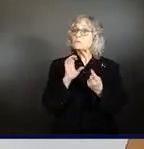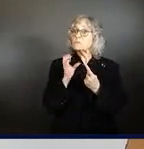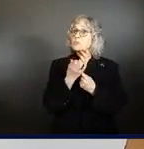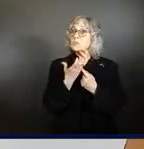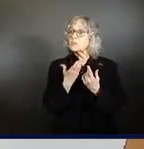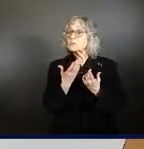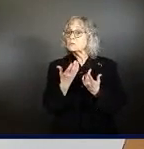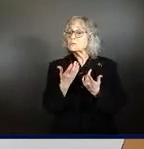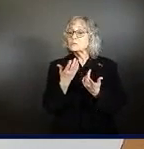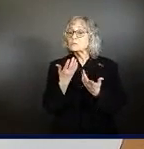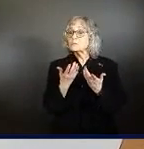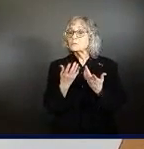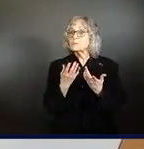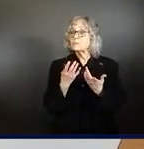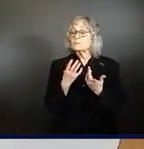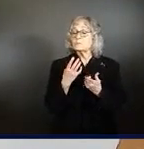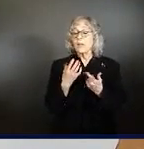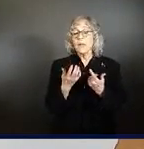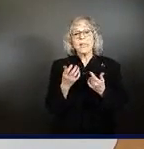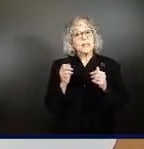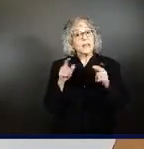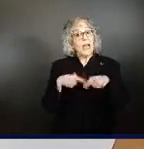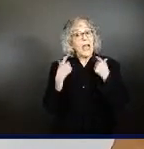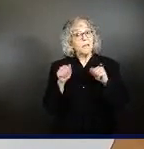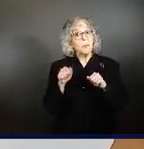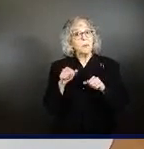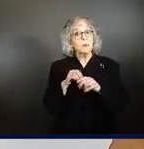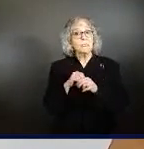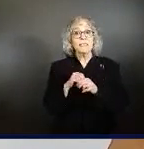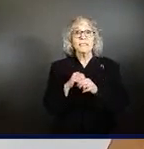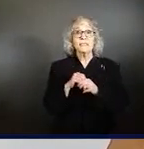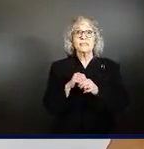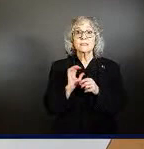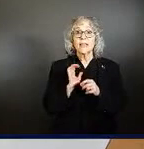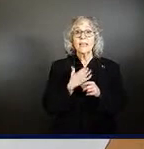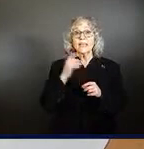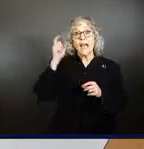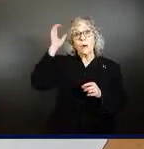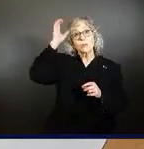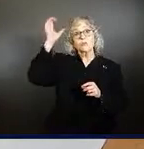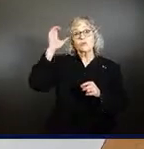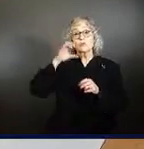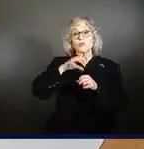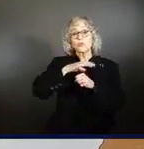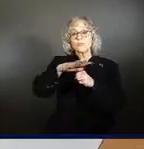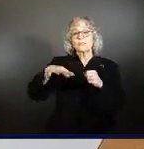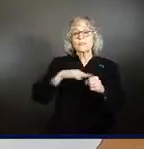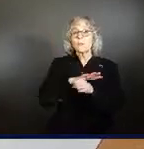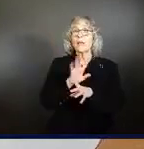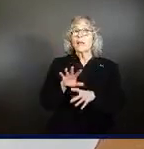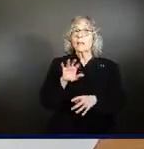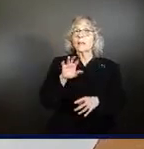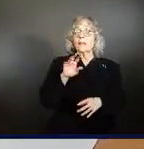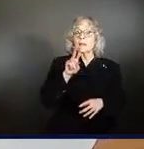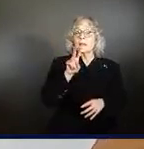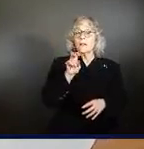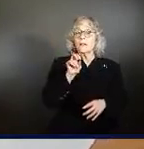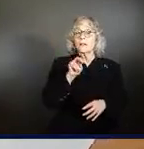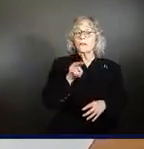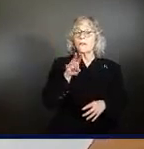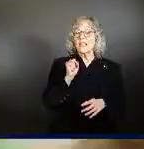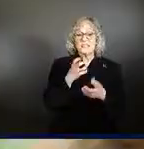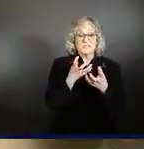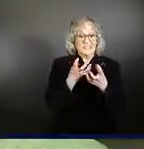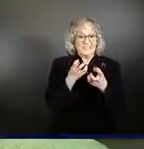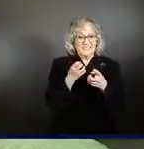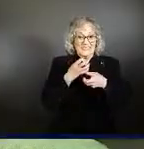habitable here in the solar system. So if we found, for instance, like a very dense atmosphere like the one that Venus has, that's a place you don't want to go on